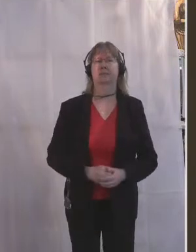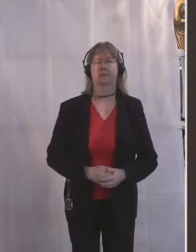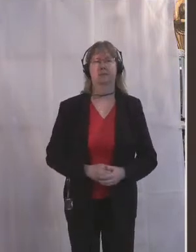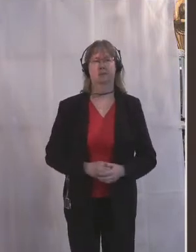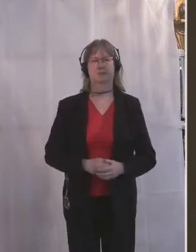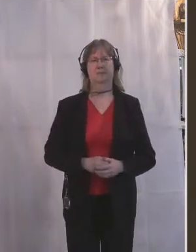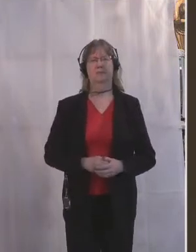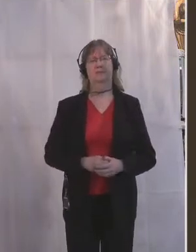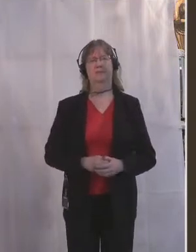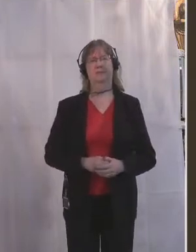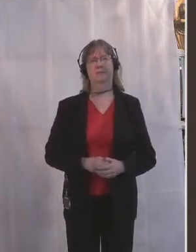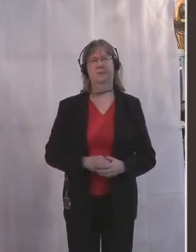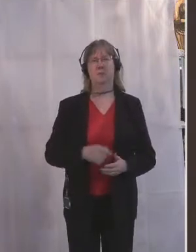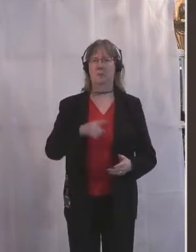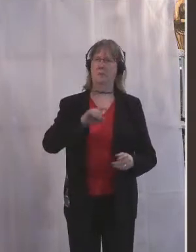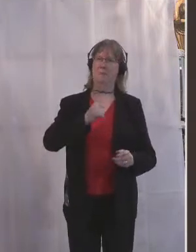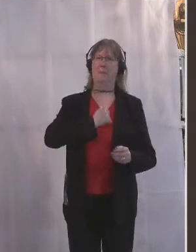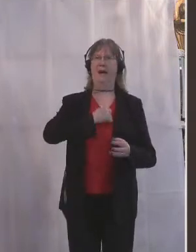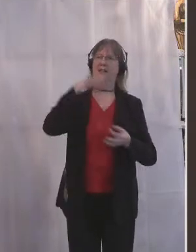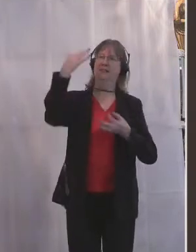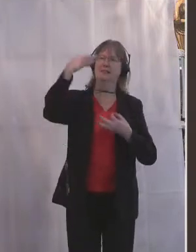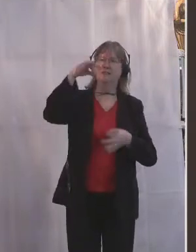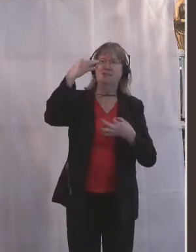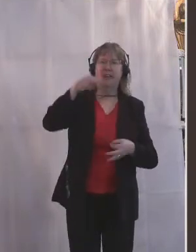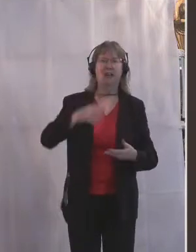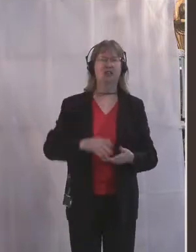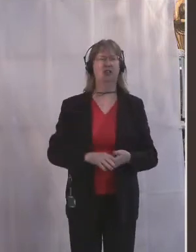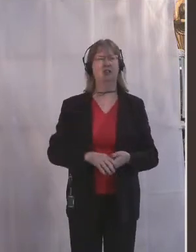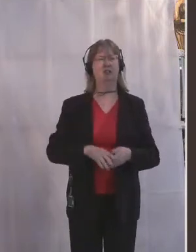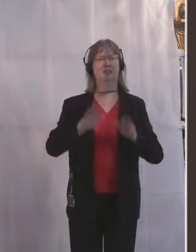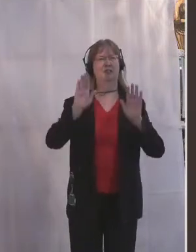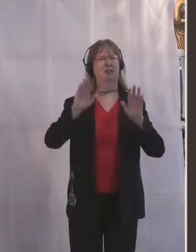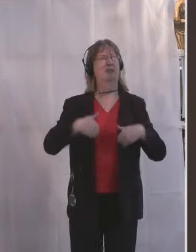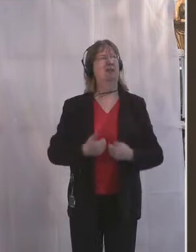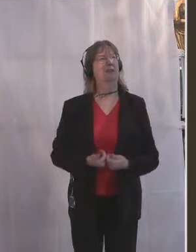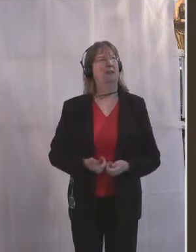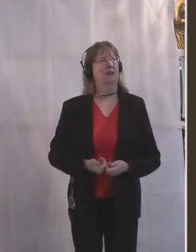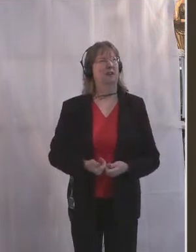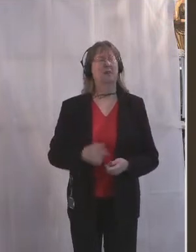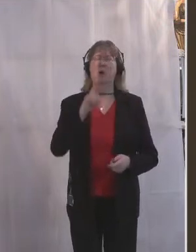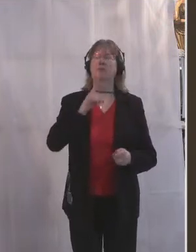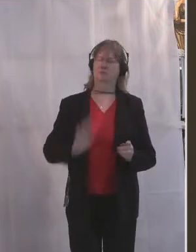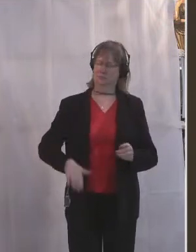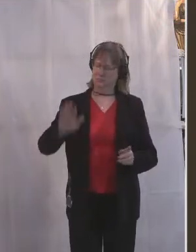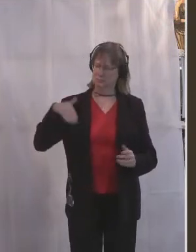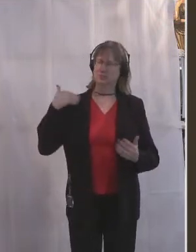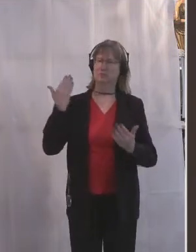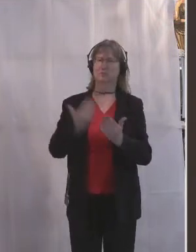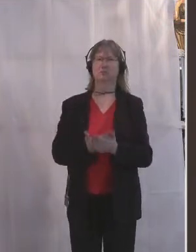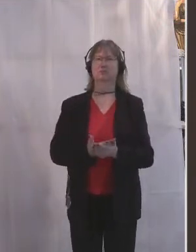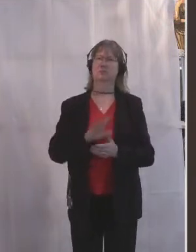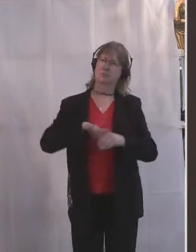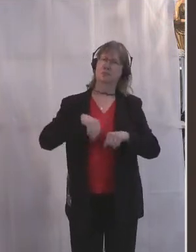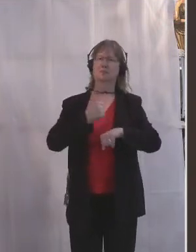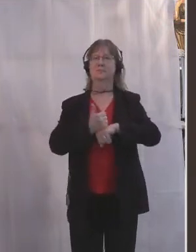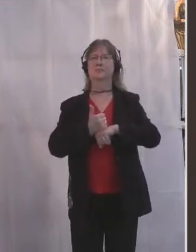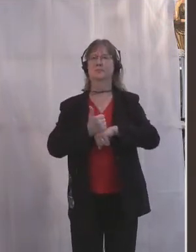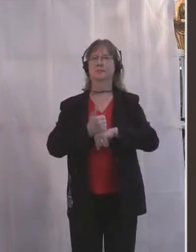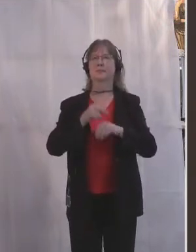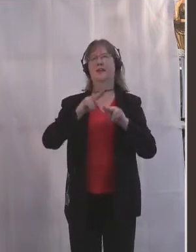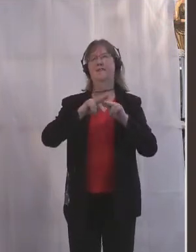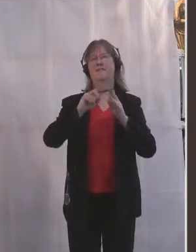called them credentials or even used the word innovation probably until the last couple of years. But my background is as founder initially,